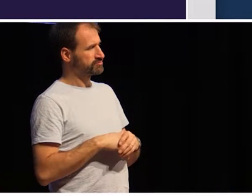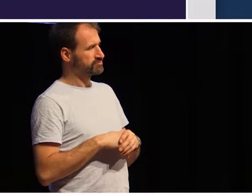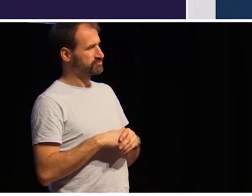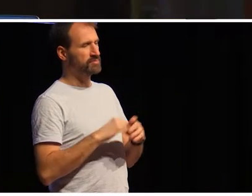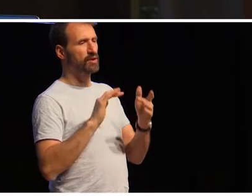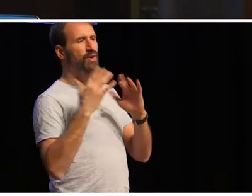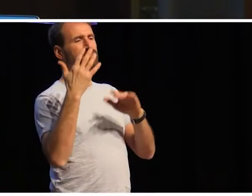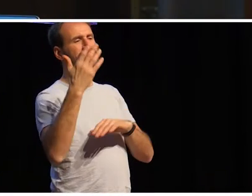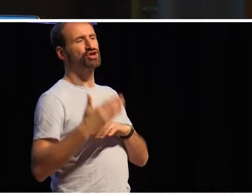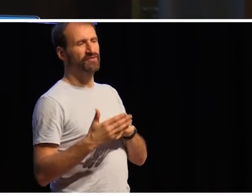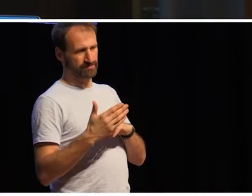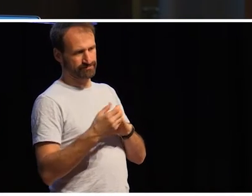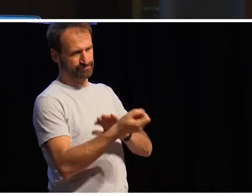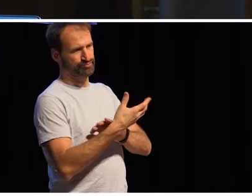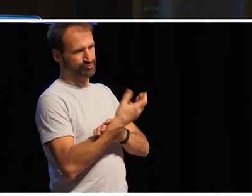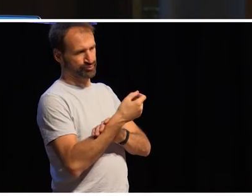server coming to the log window.